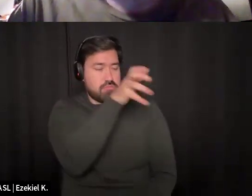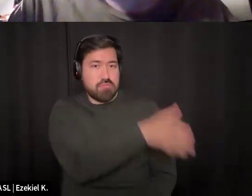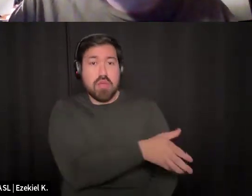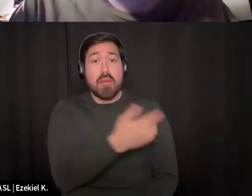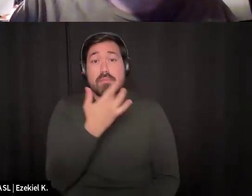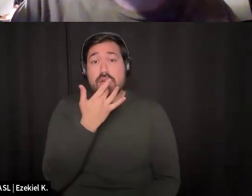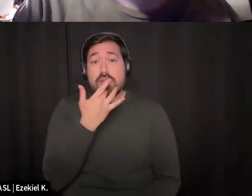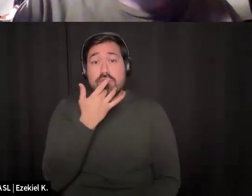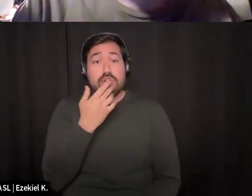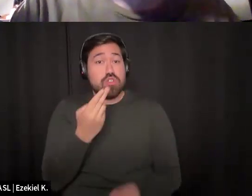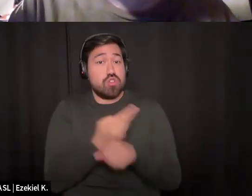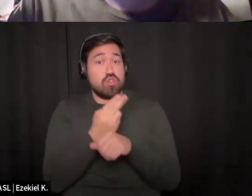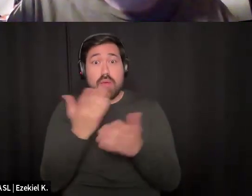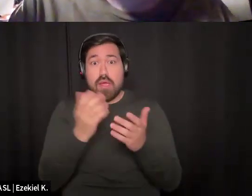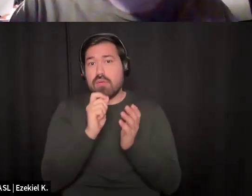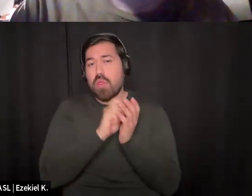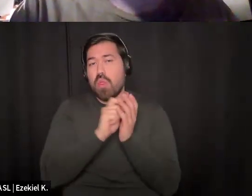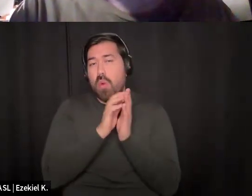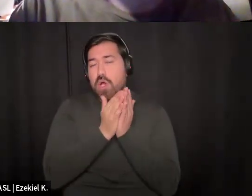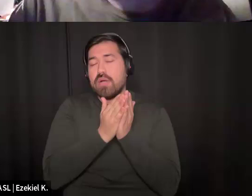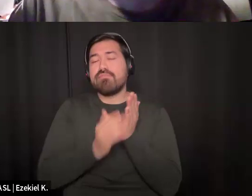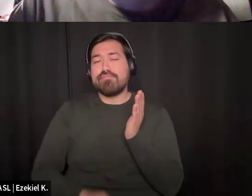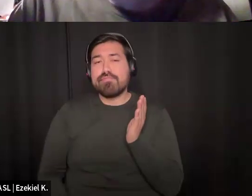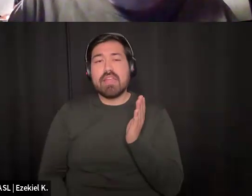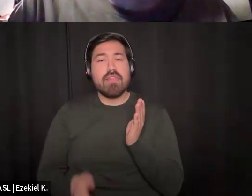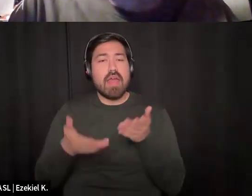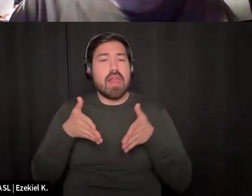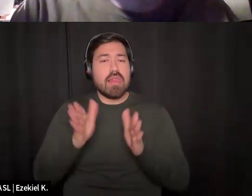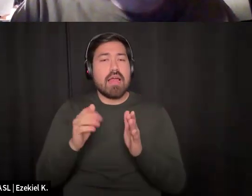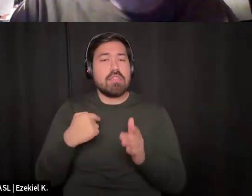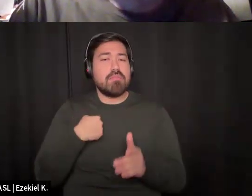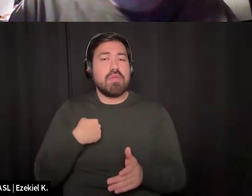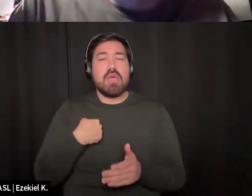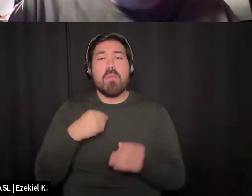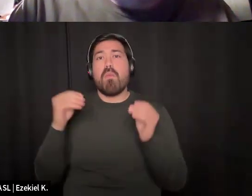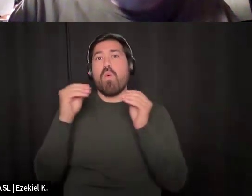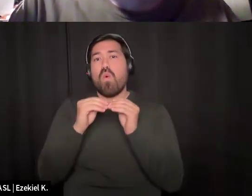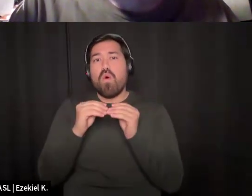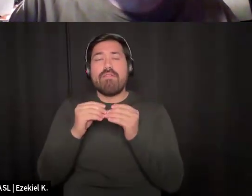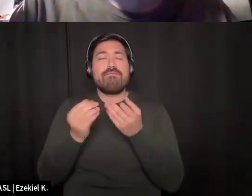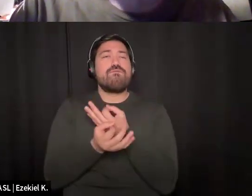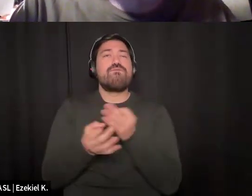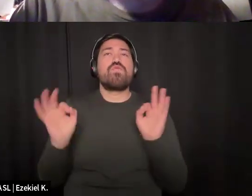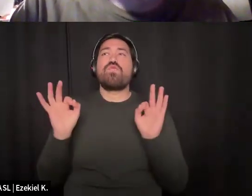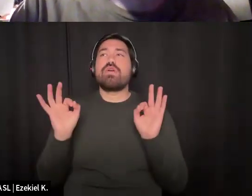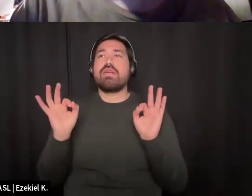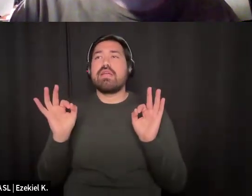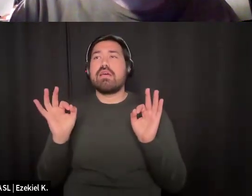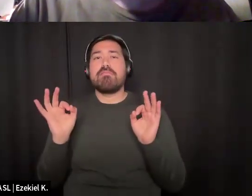really prefer to use my notebook. And so that allows me a lot more freedom to